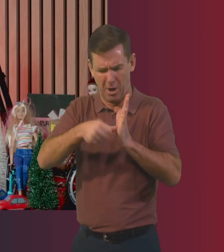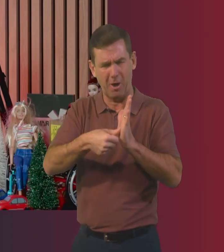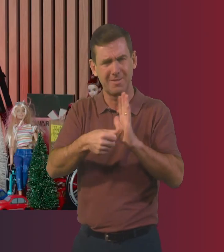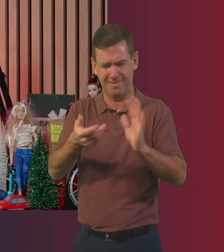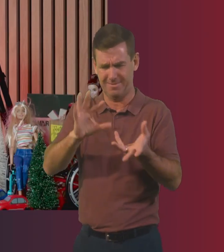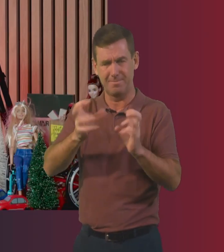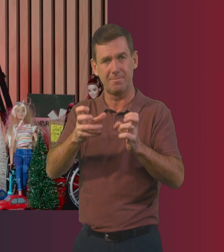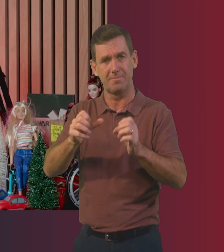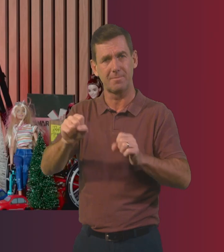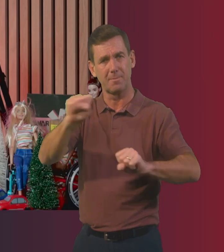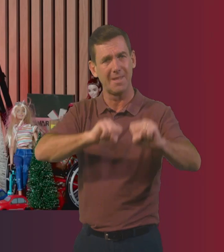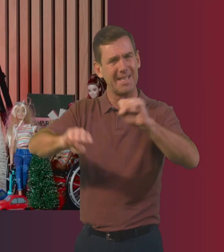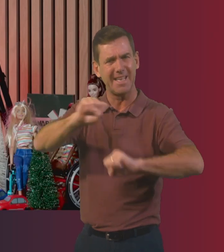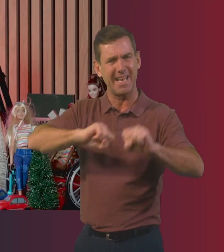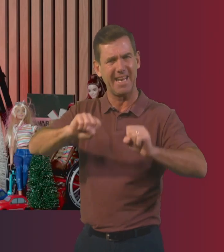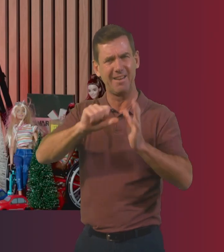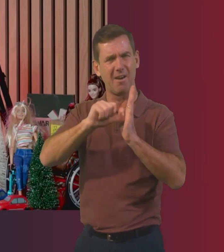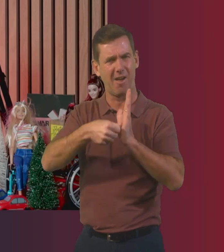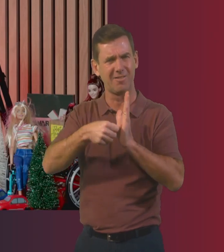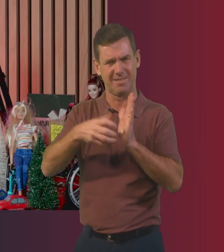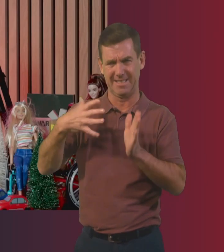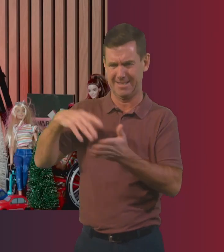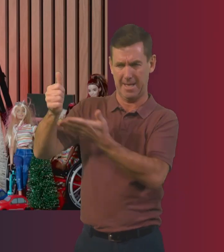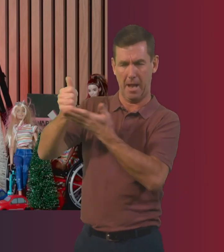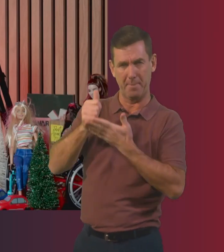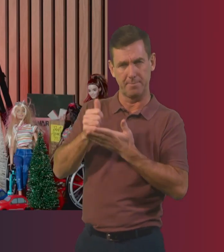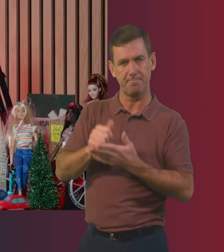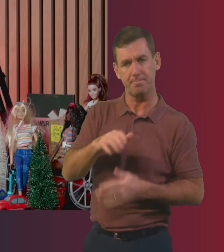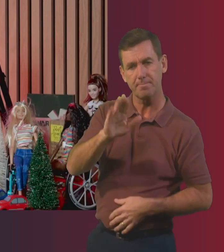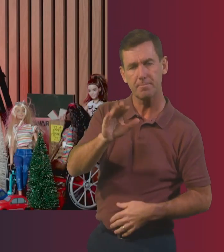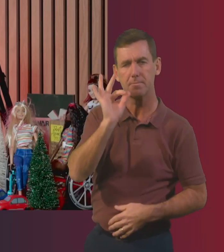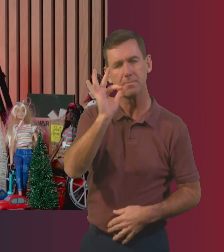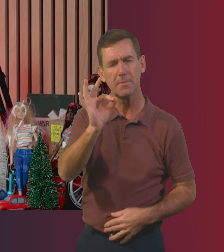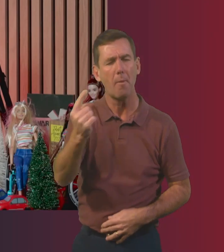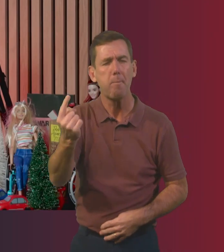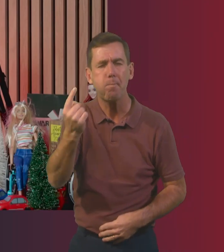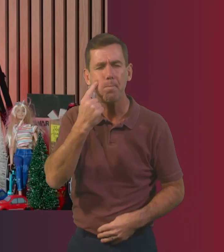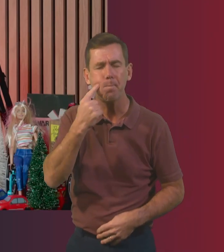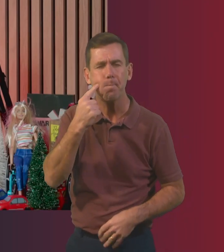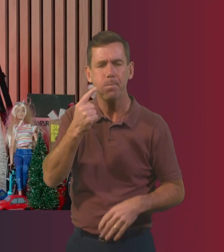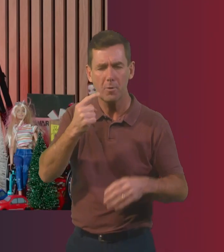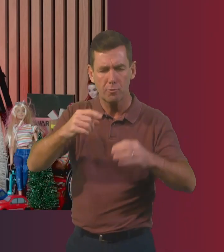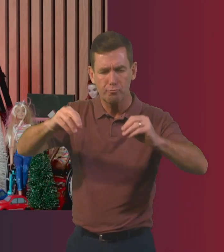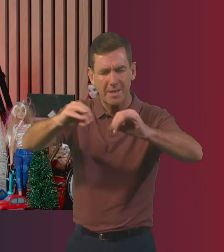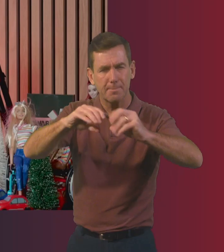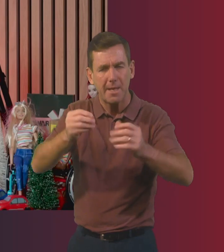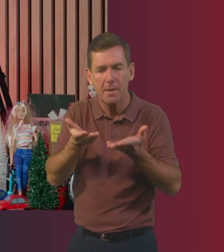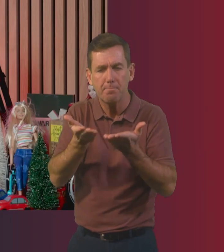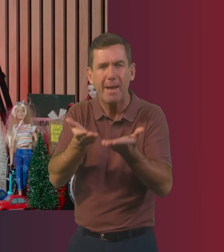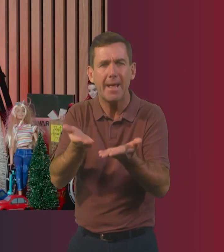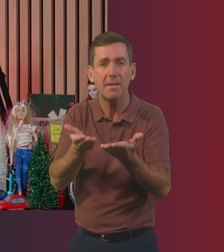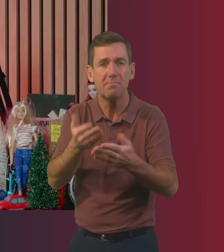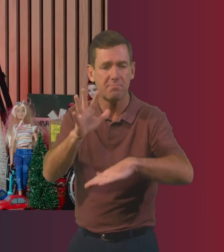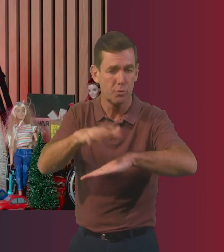cleaning up if I don't have any help. So simple, easy recipes. What should we be baking for Christmas?